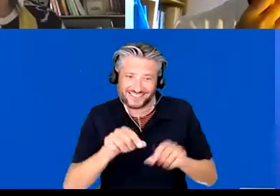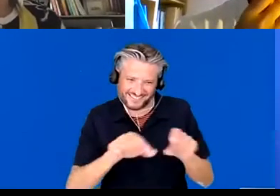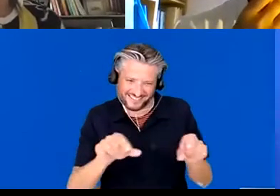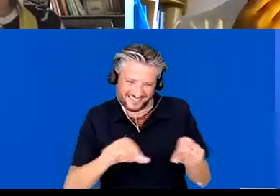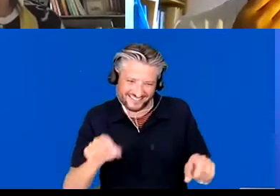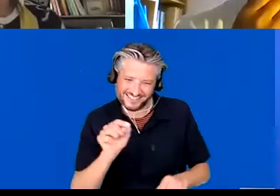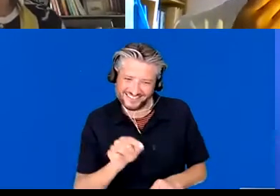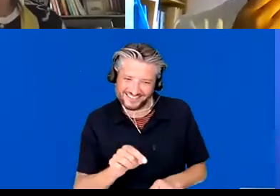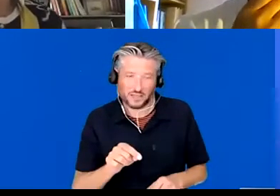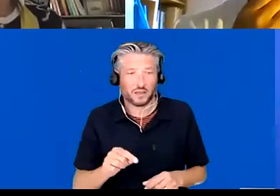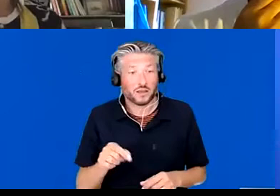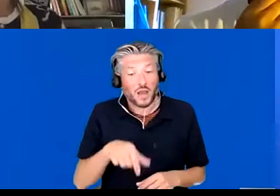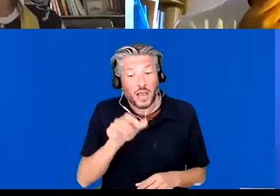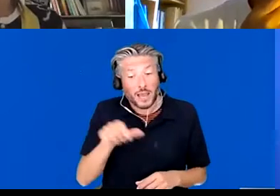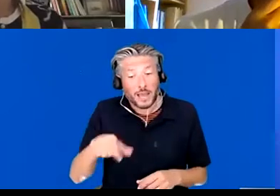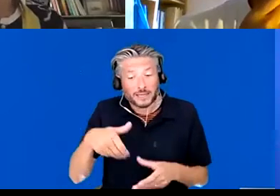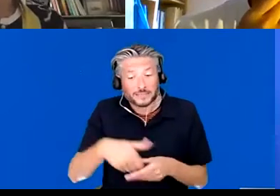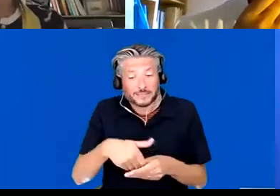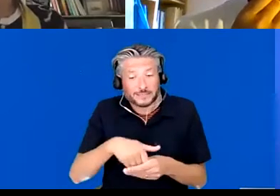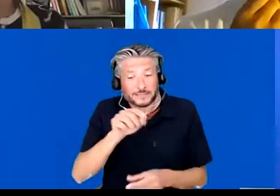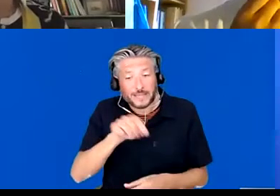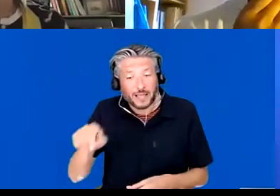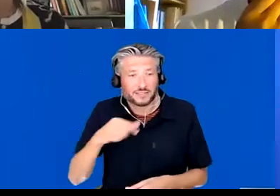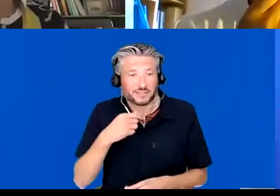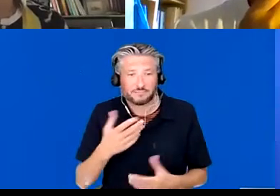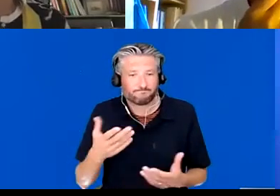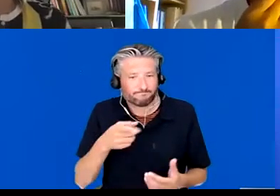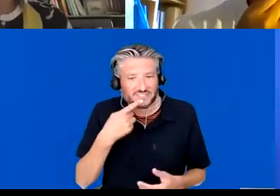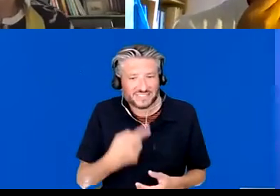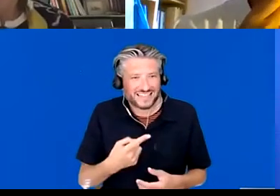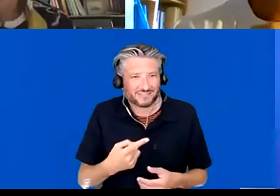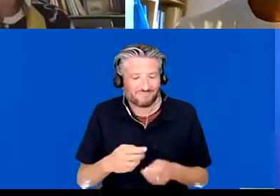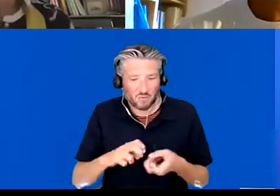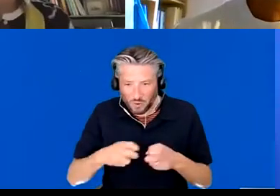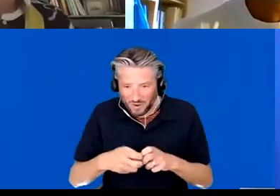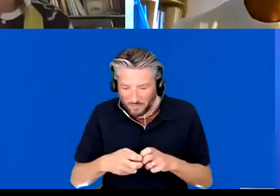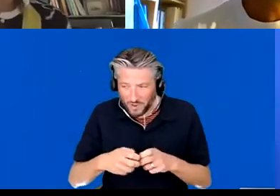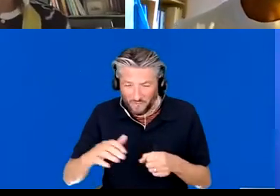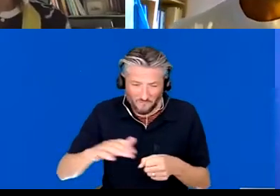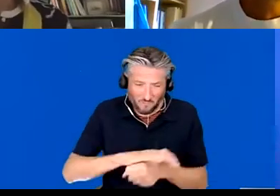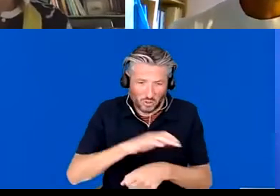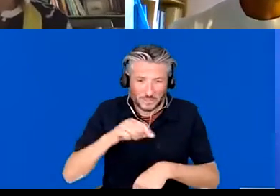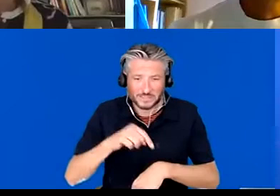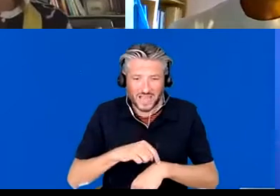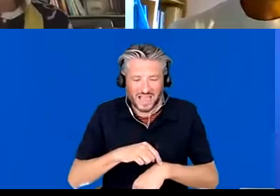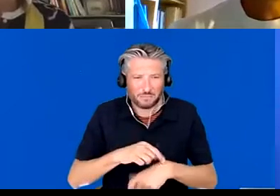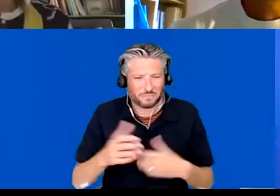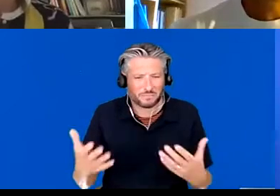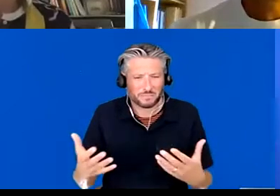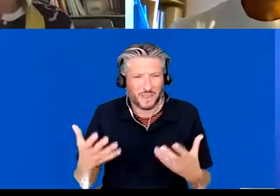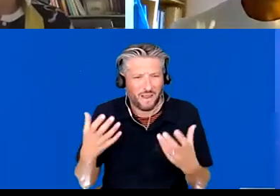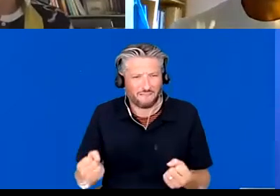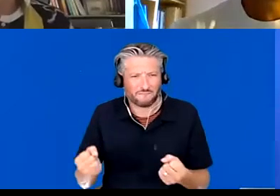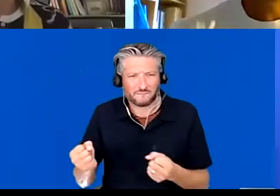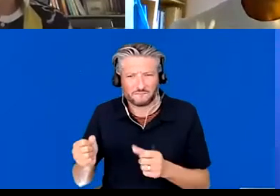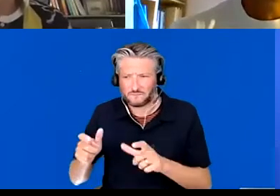they can't attend full time as they can't cancel classes for a virtual event. Well, this is now the other